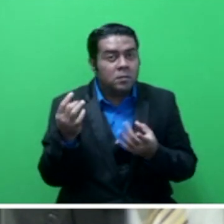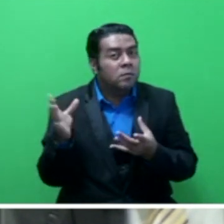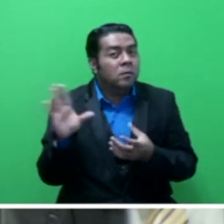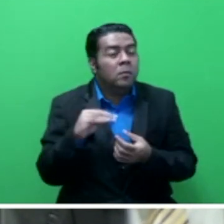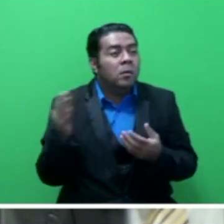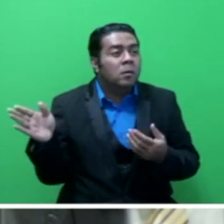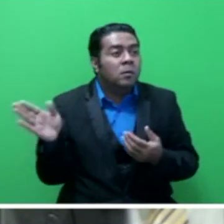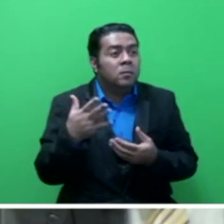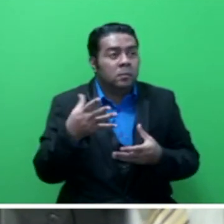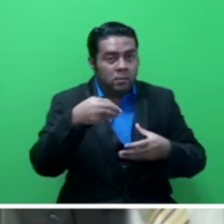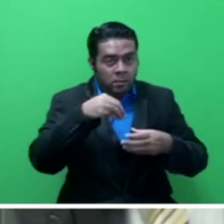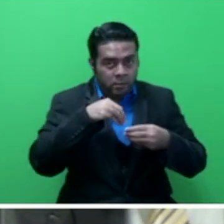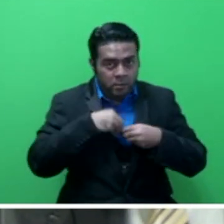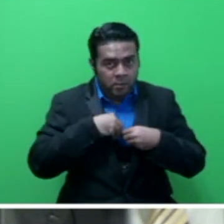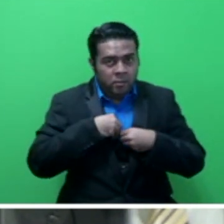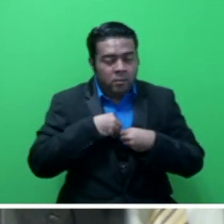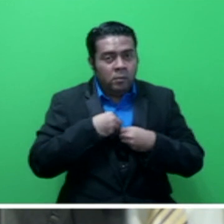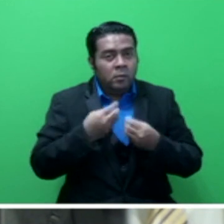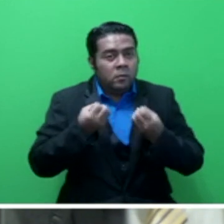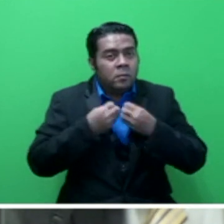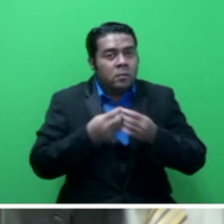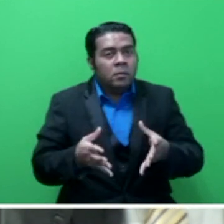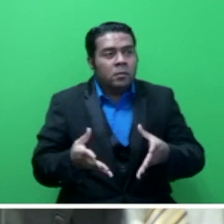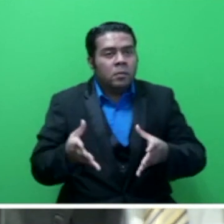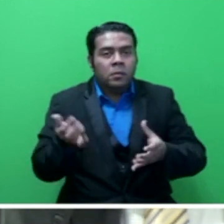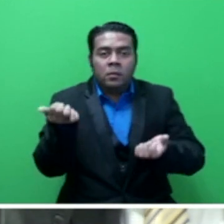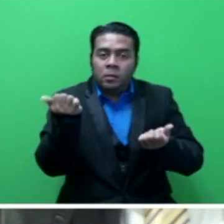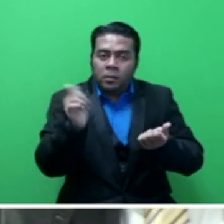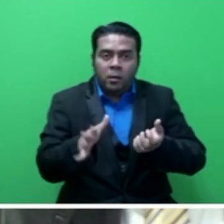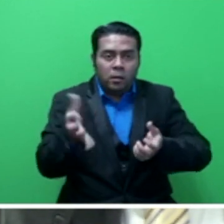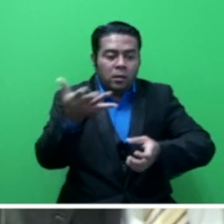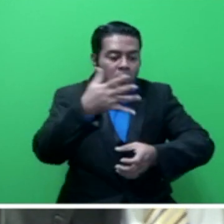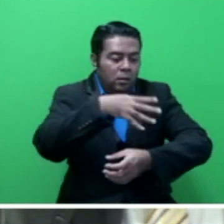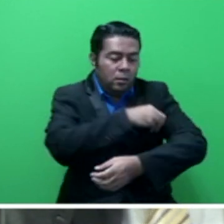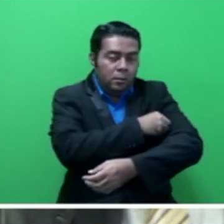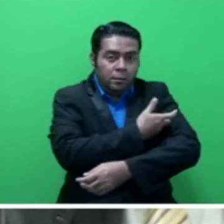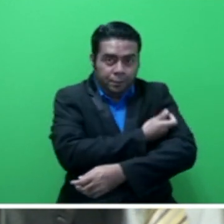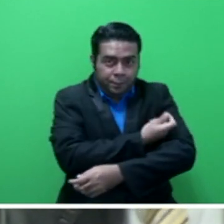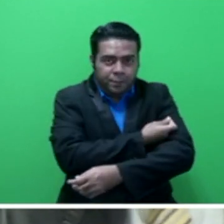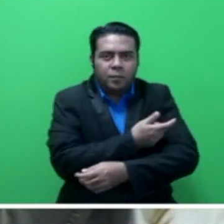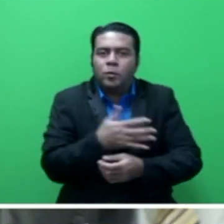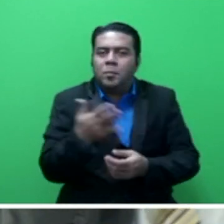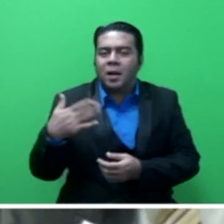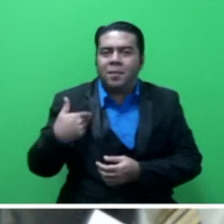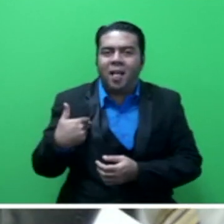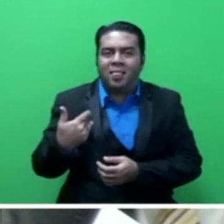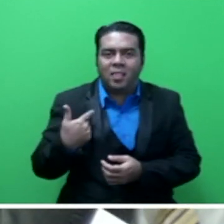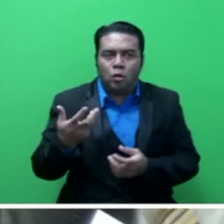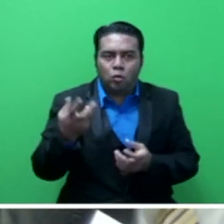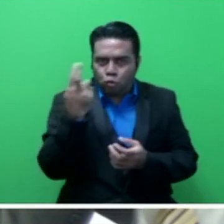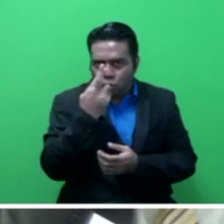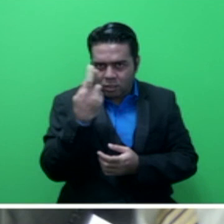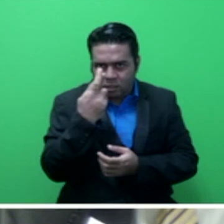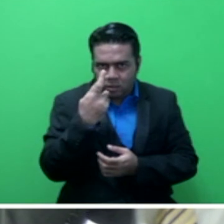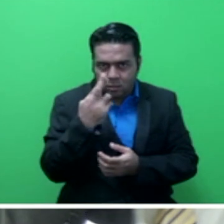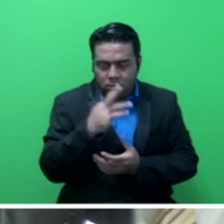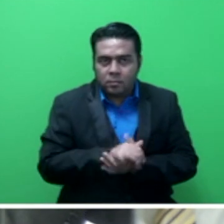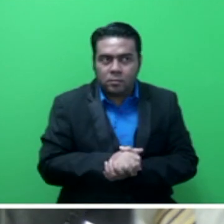sources, including ours when we begin ours, for any sign that a vaccine may cause health risks. Remember, you're far more likely to